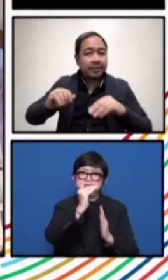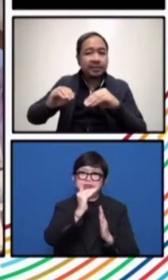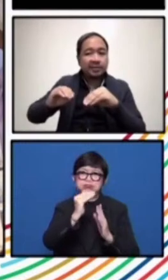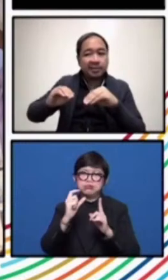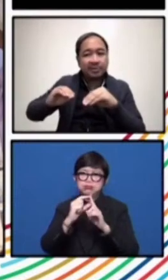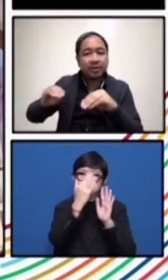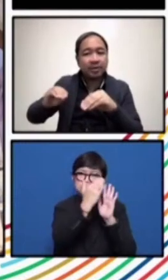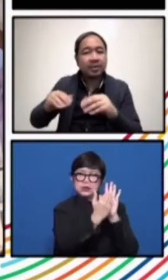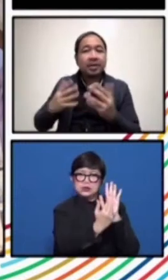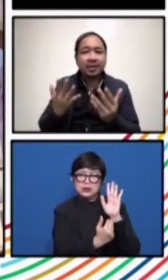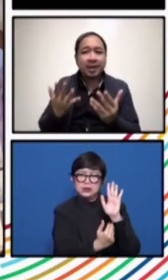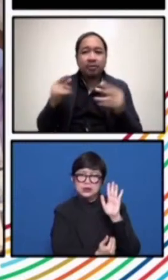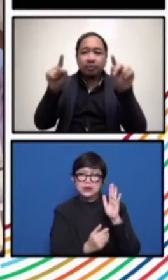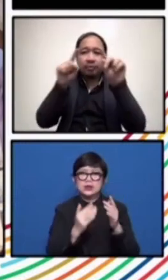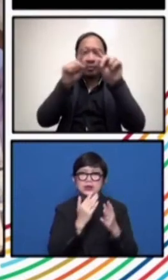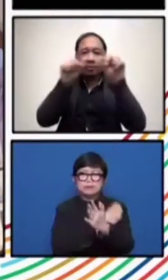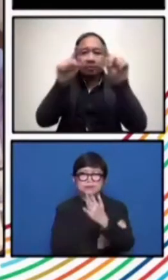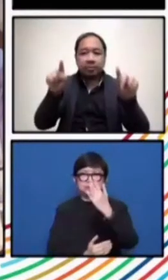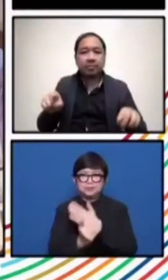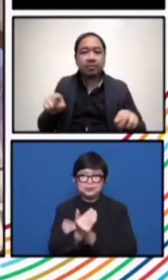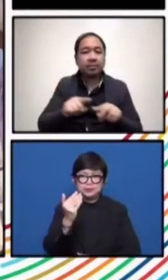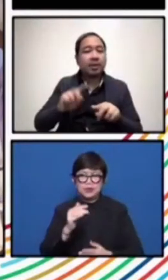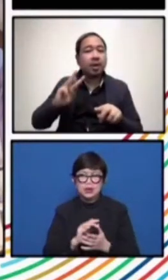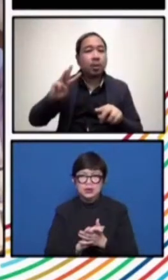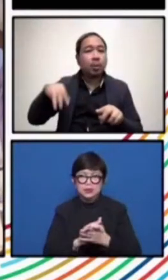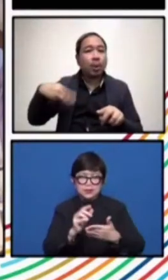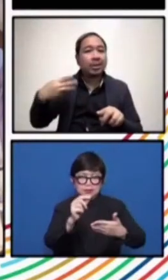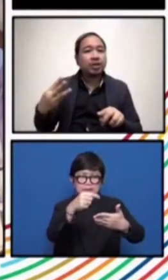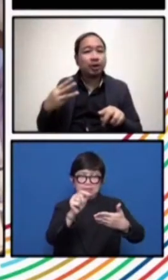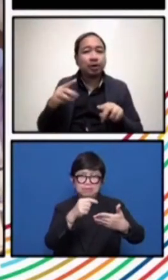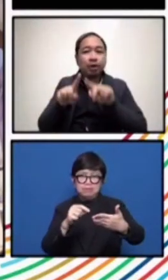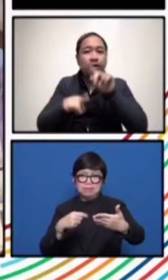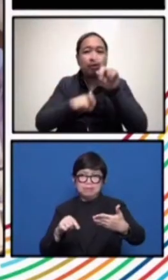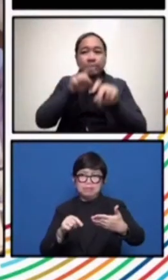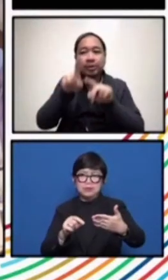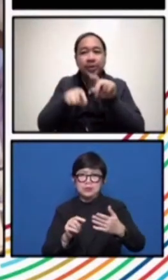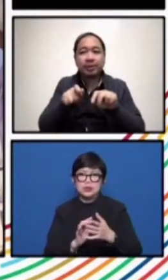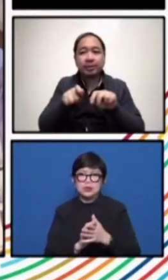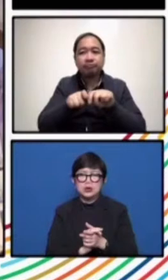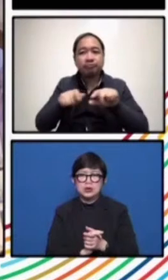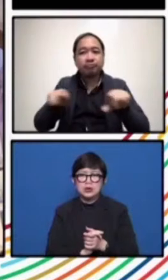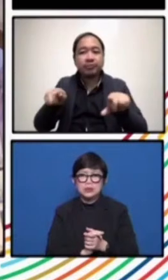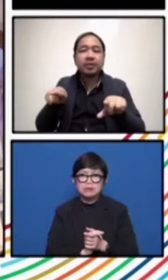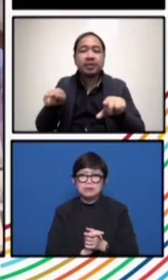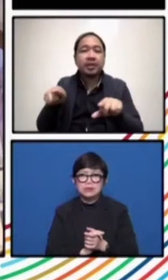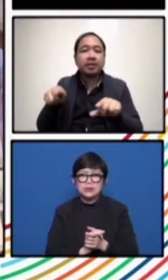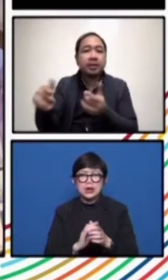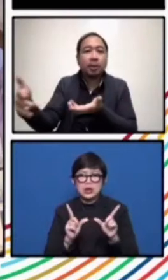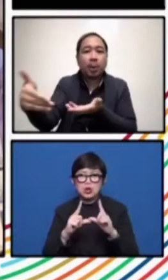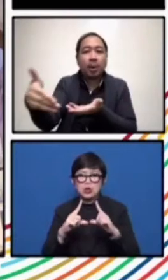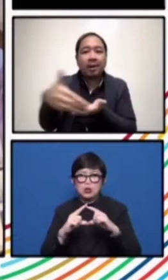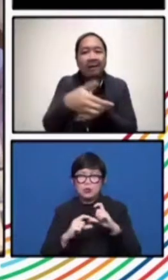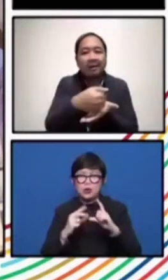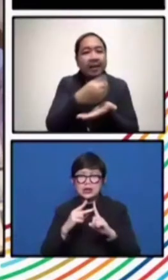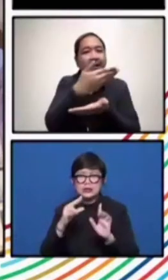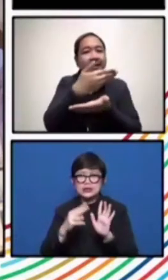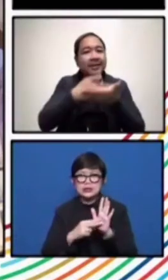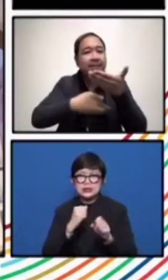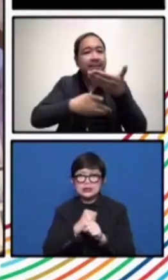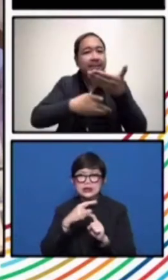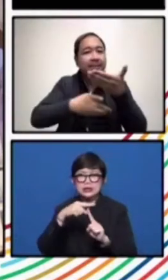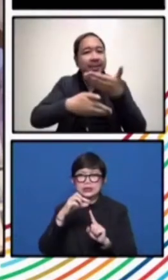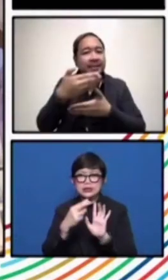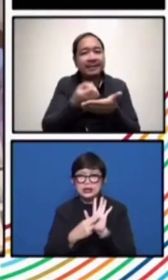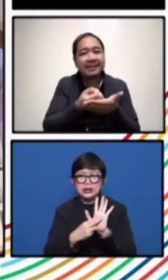the Washington growth questionnaire one toxic Personnel were used in collect data disability and